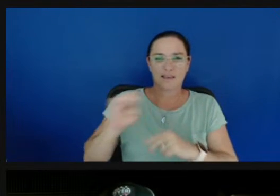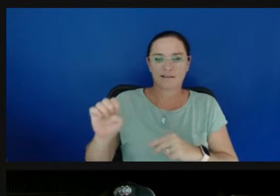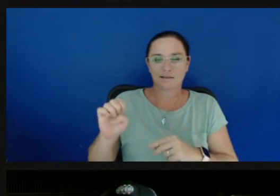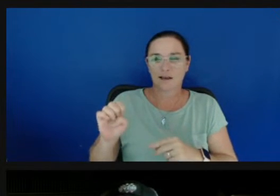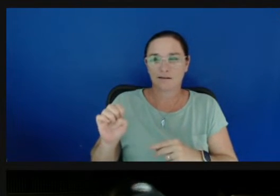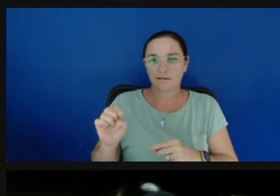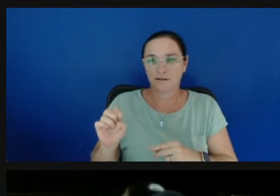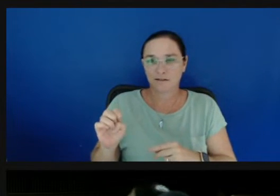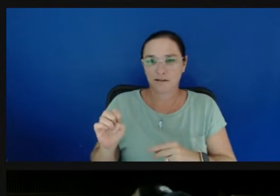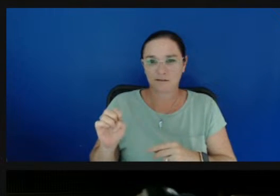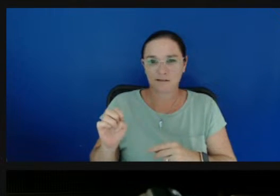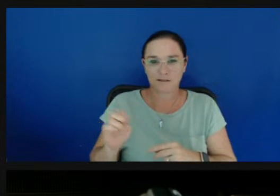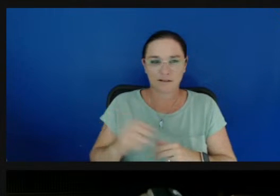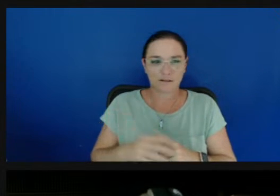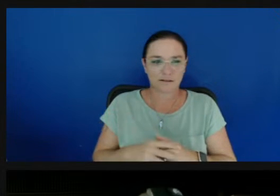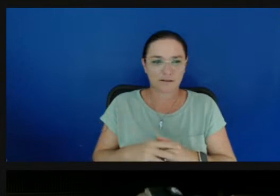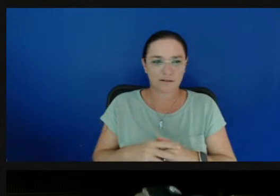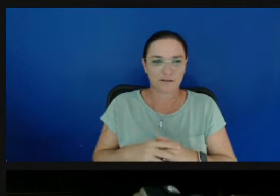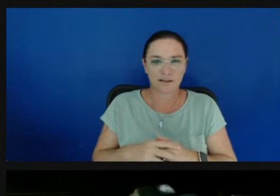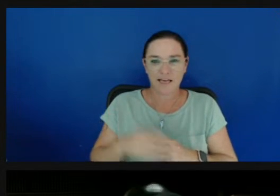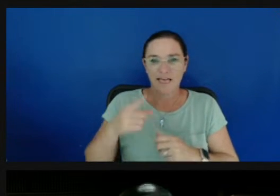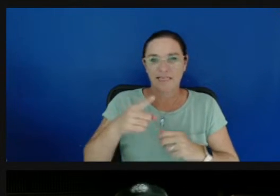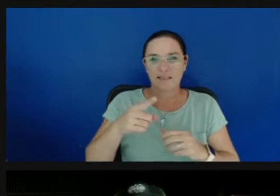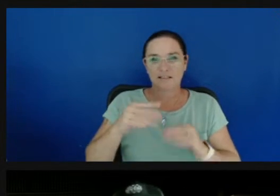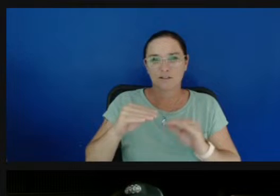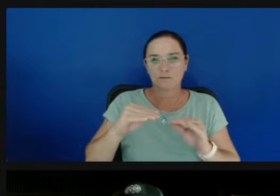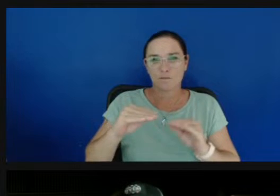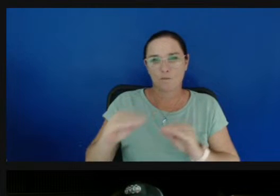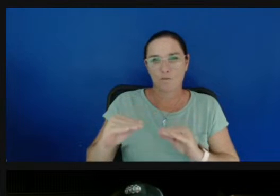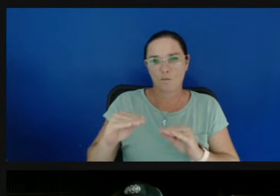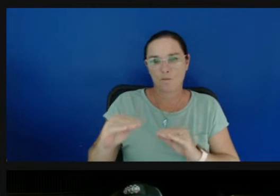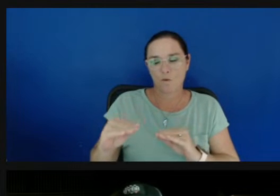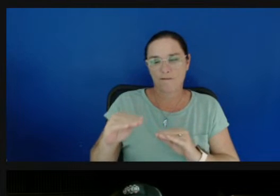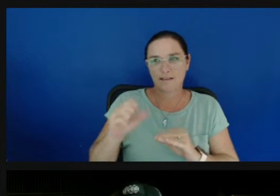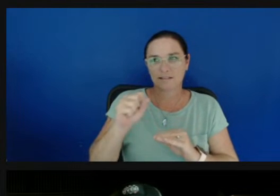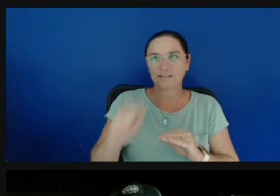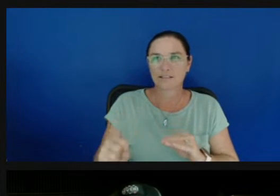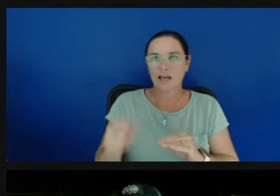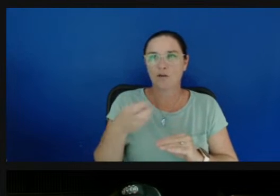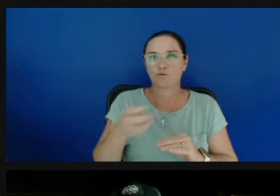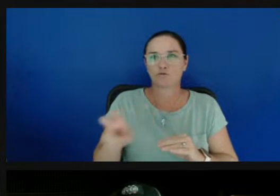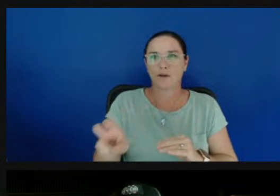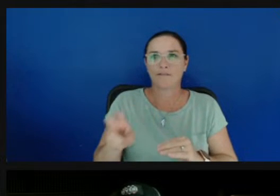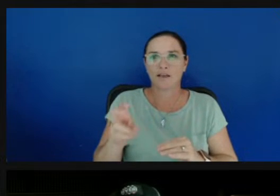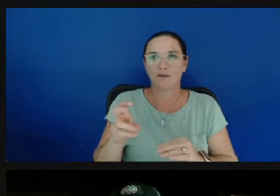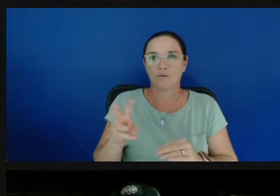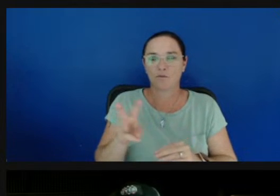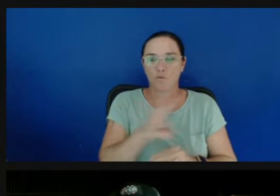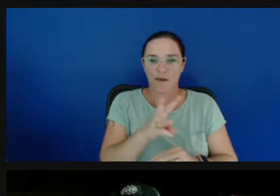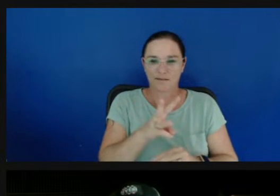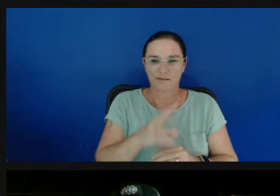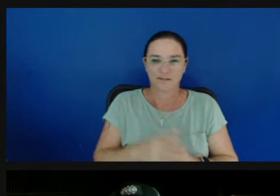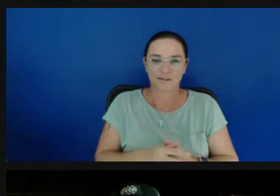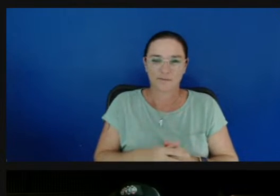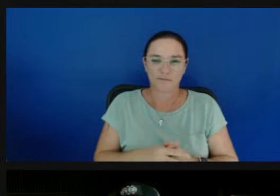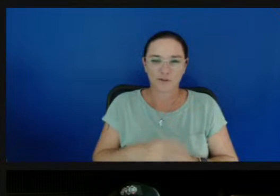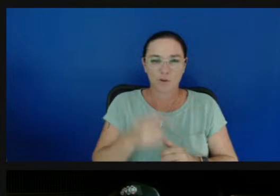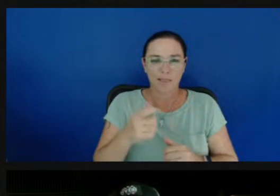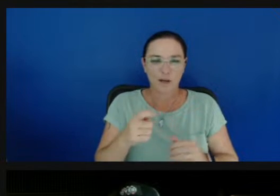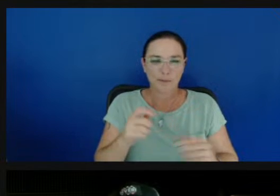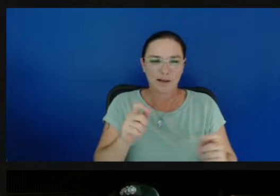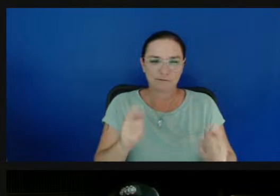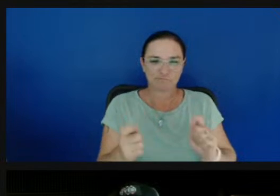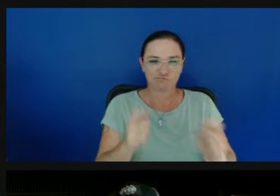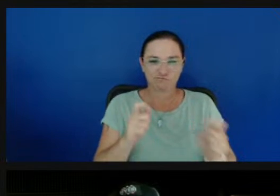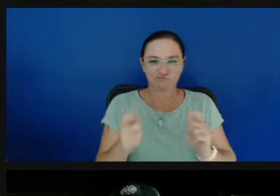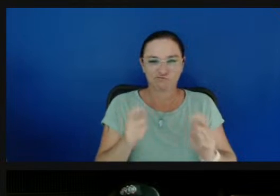is traveling south and looking west. Right, so there's a little bit of wiggle is possible in